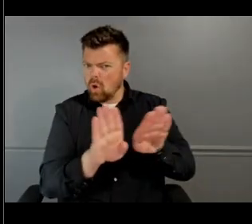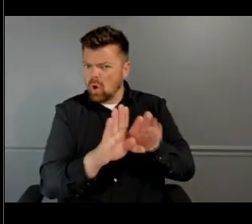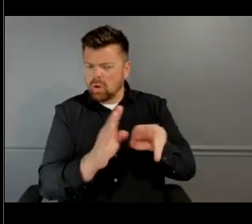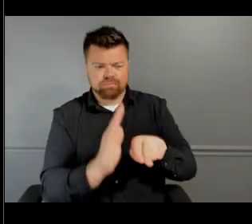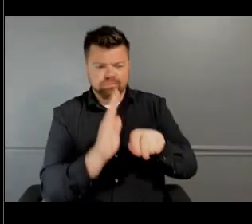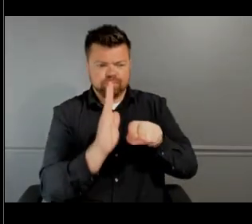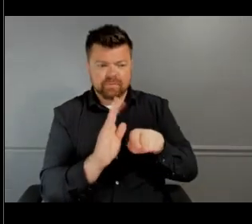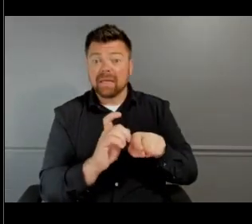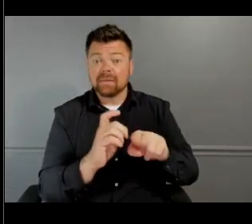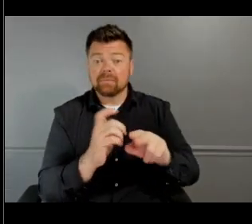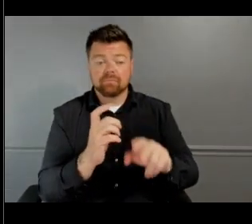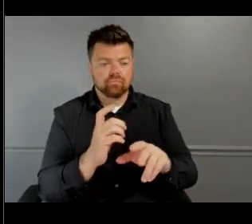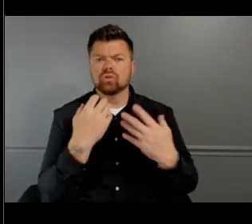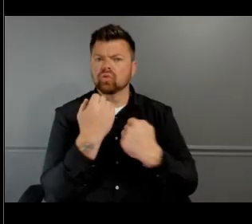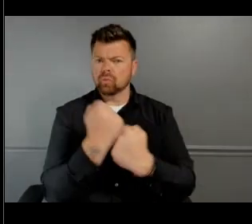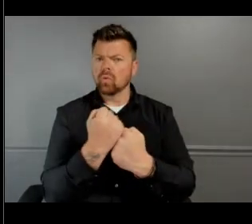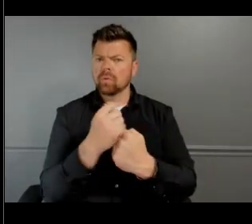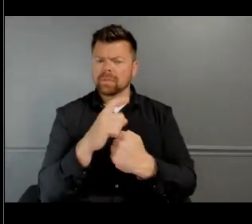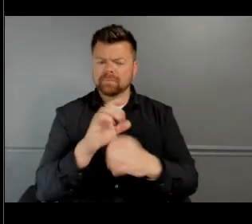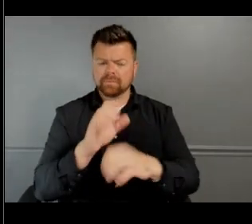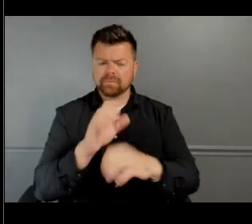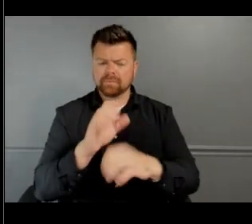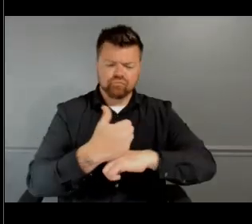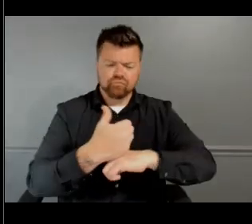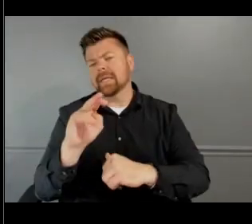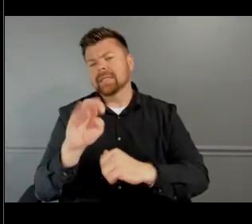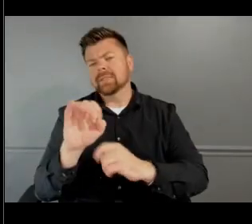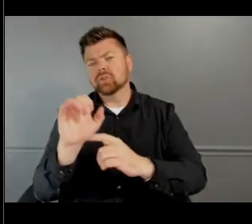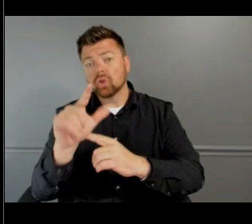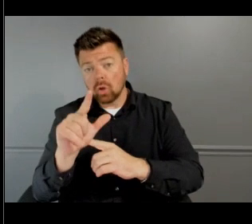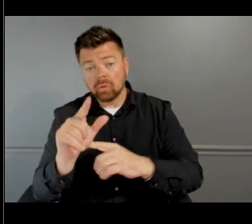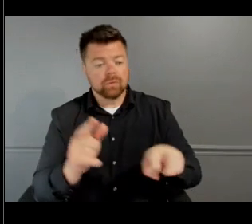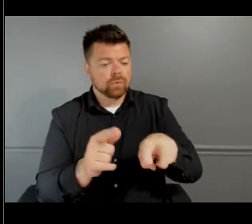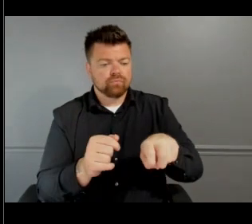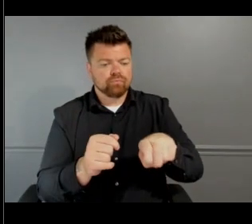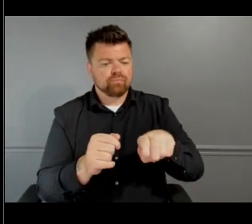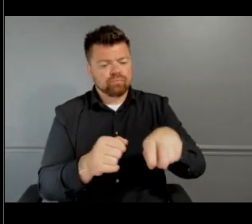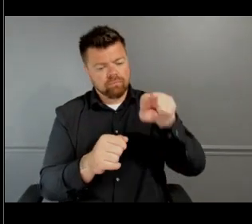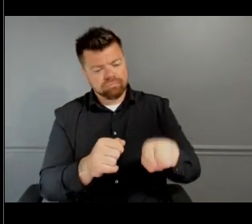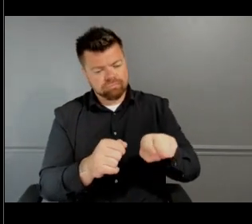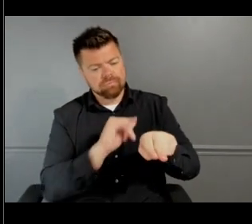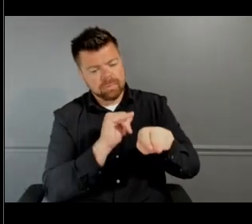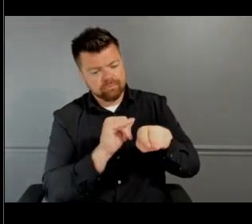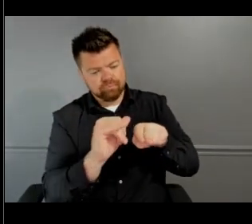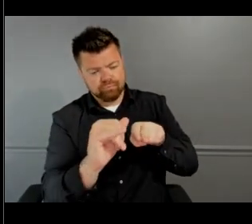be installed along the side of the toilet.